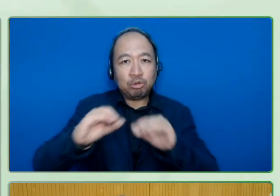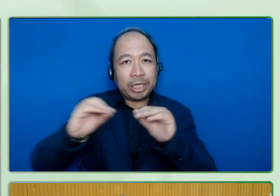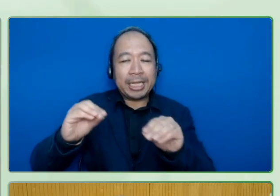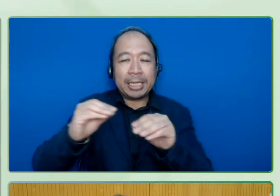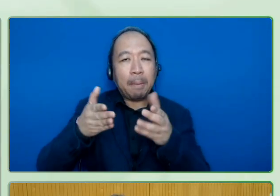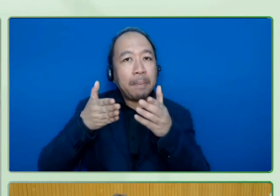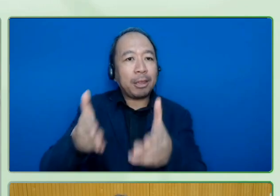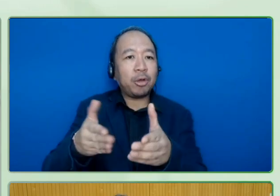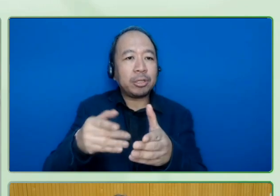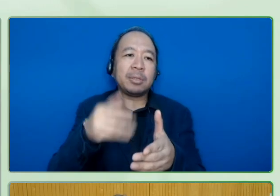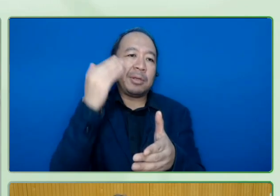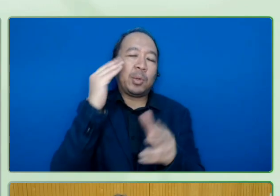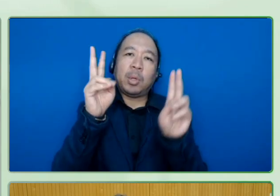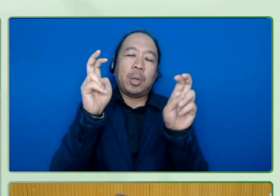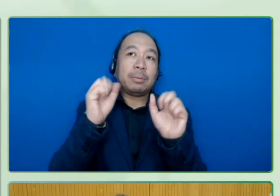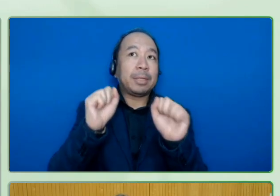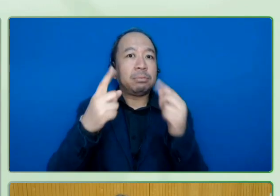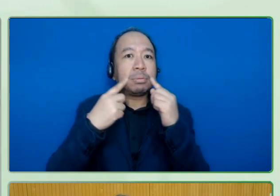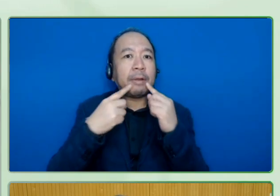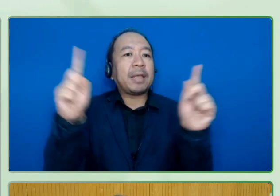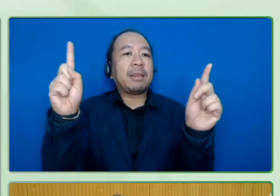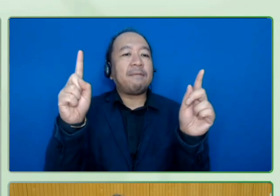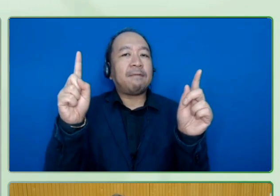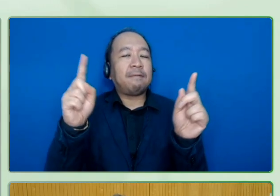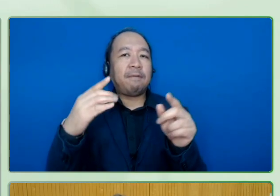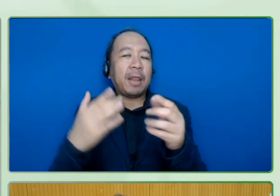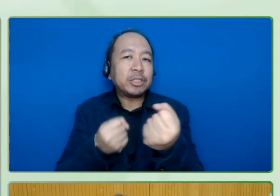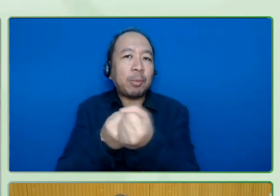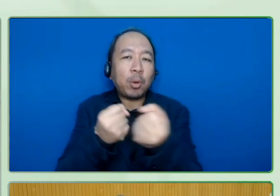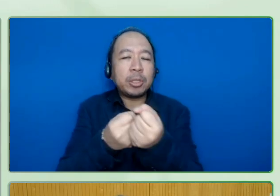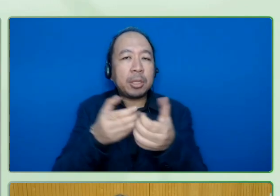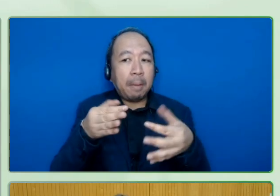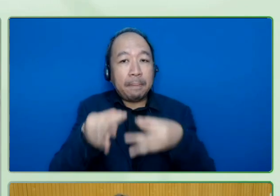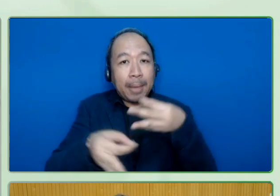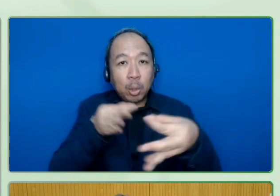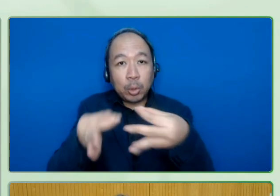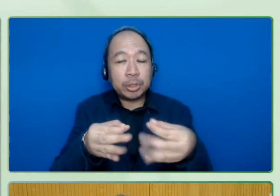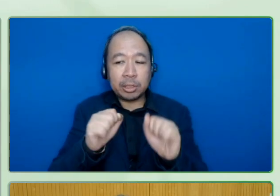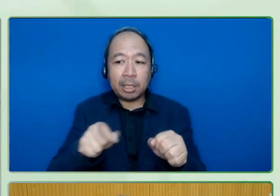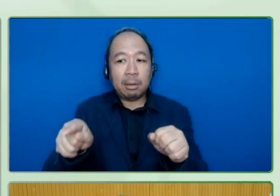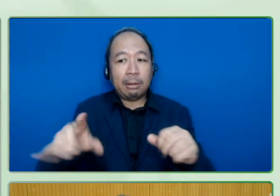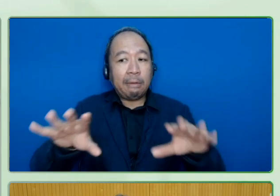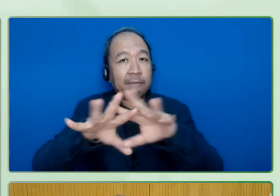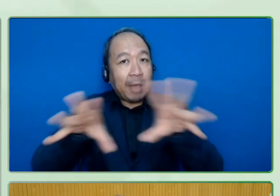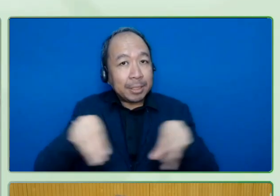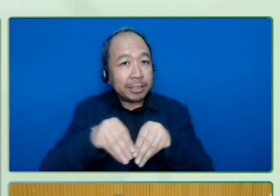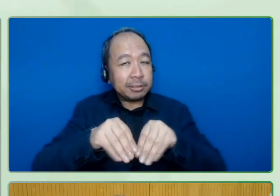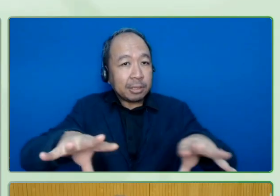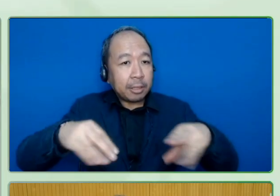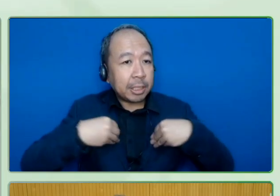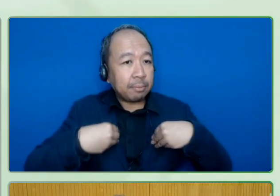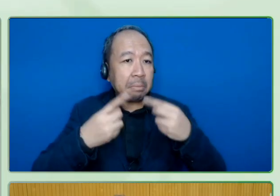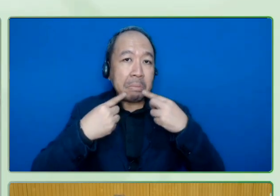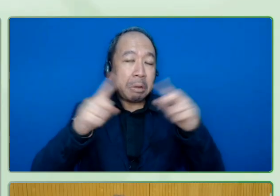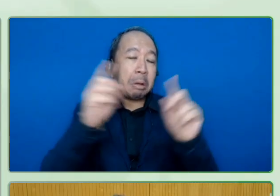highly effective intervention methods. They are acceptable to families, they are effective, they work by